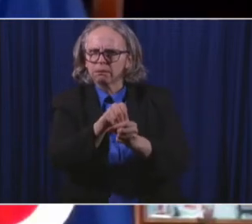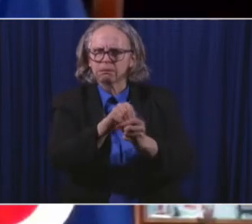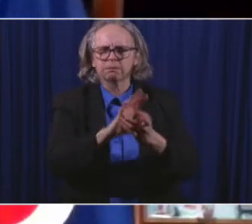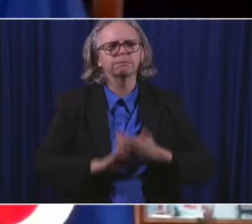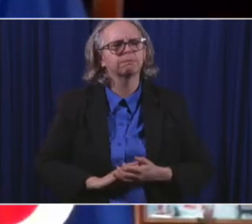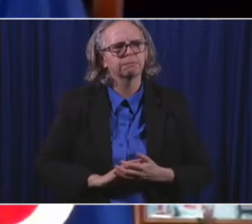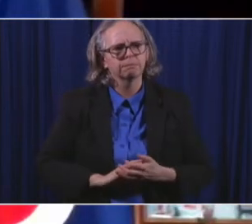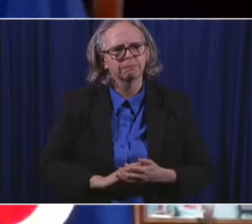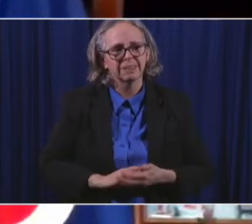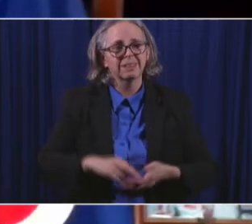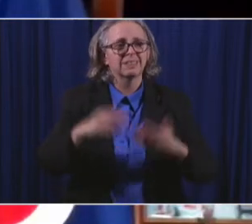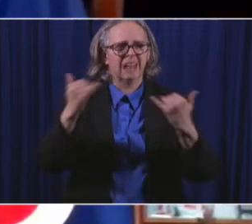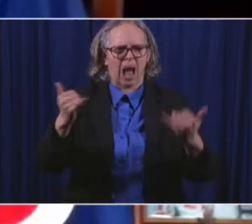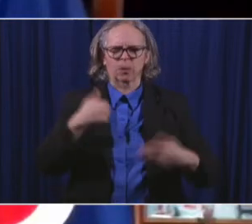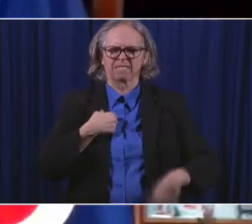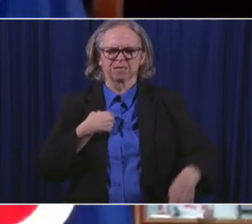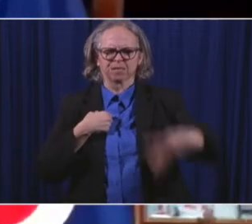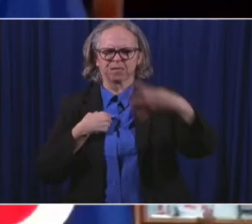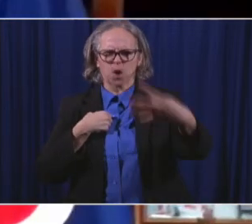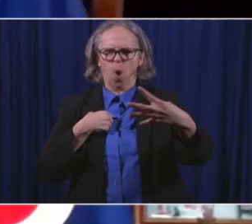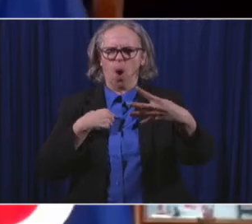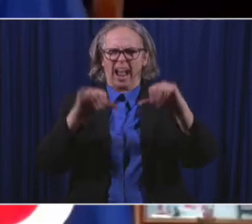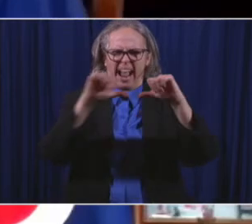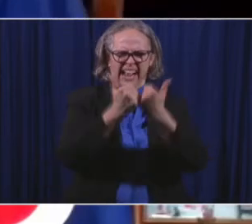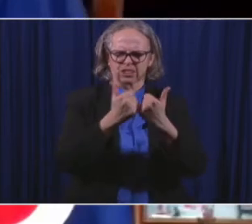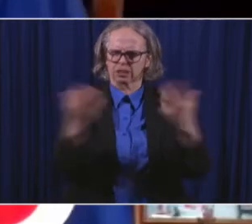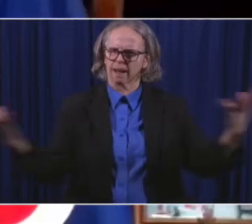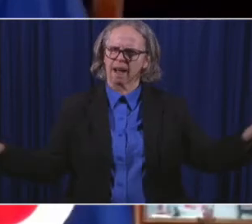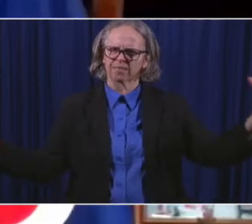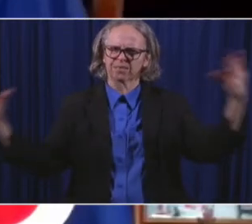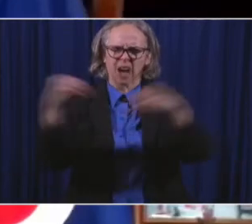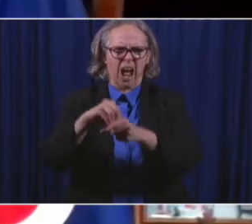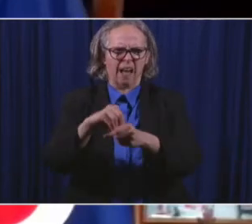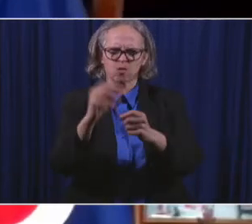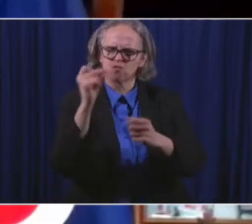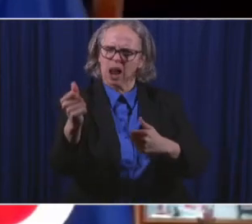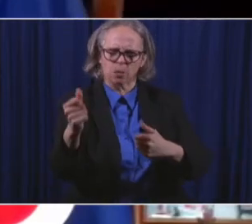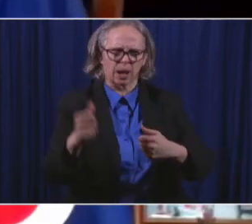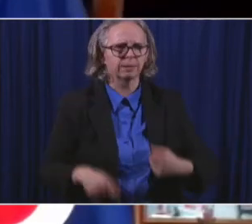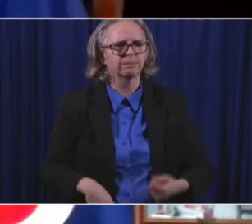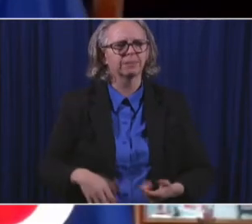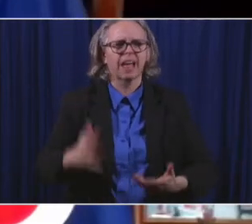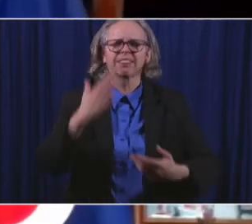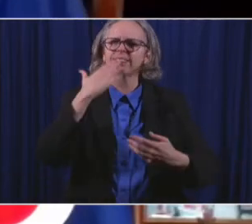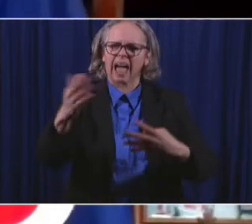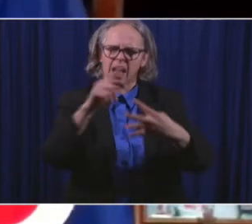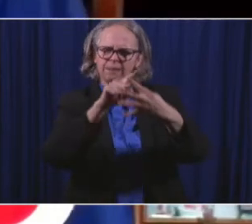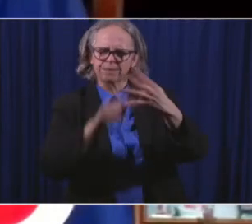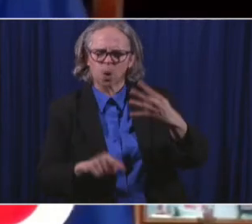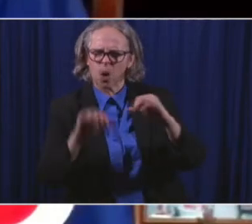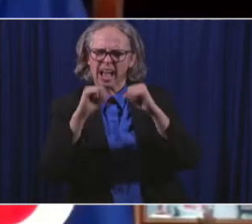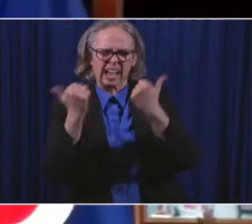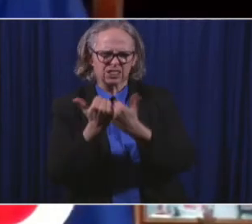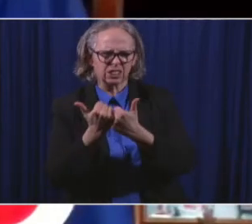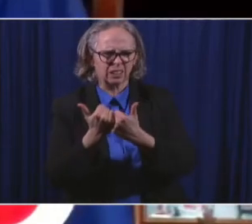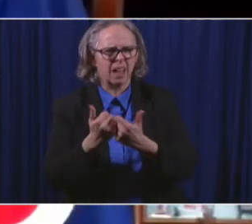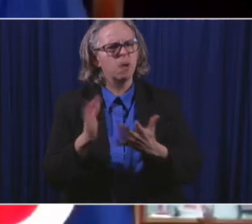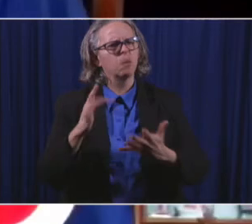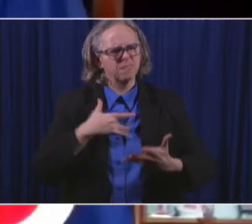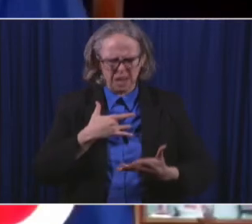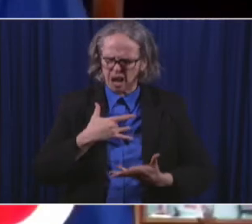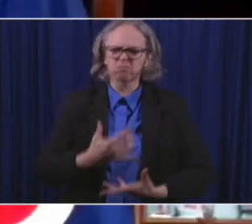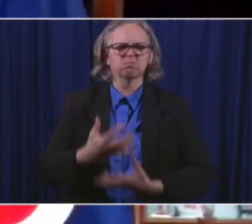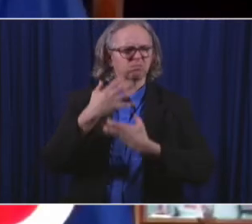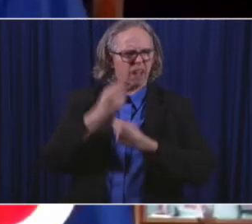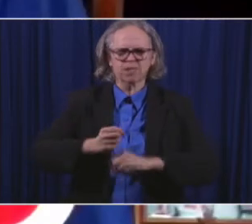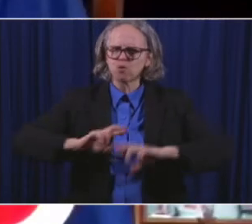that onboarded their data sets first. I want to thank them because these agencies stepped up and were really interested in trying